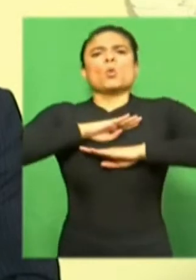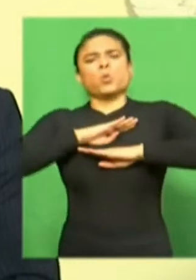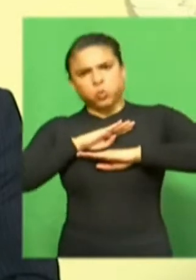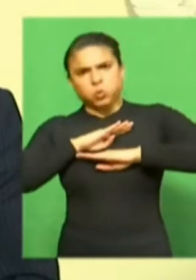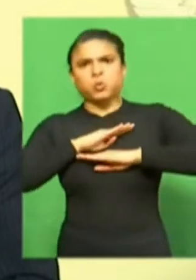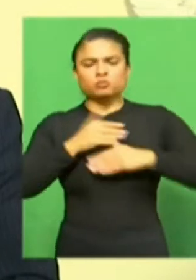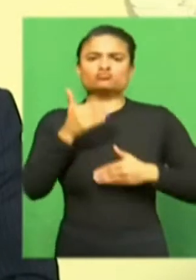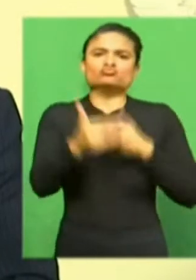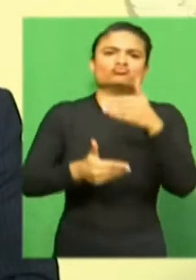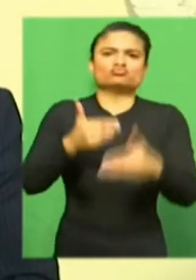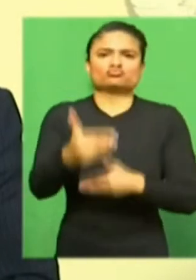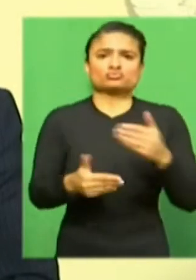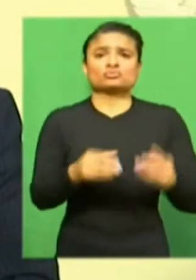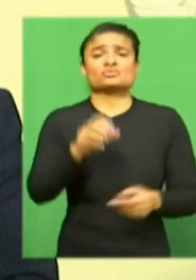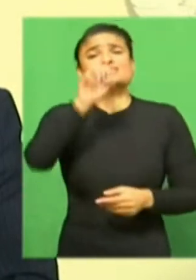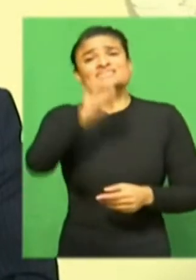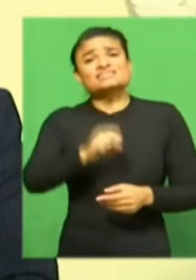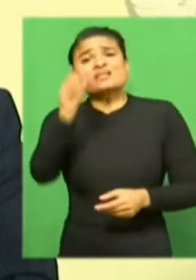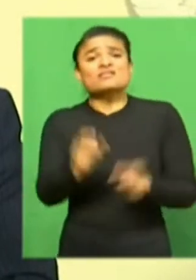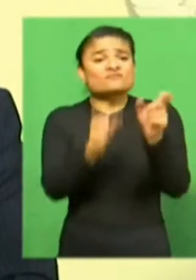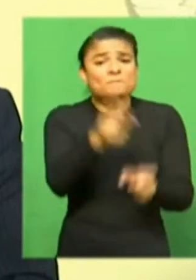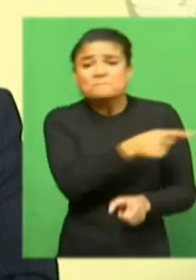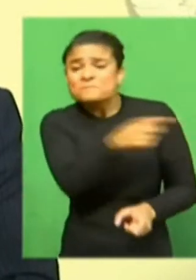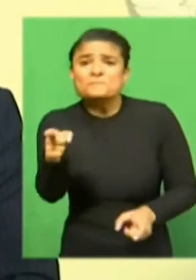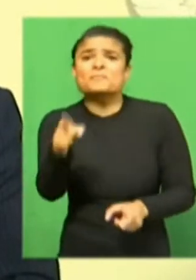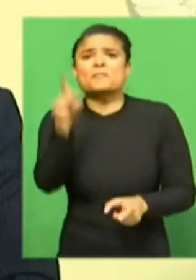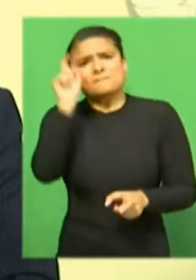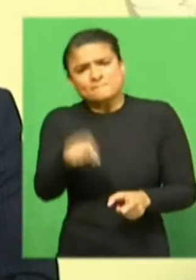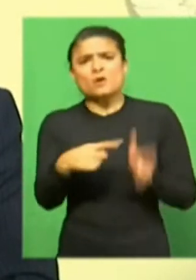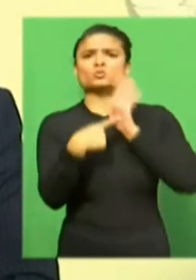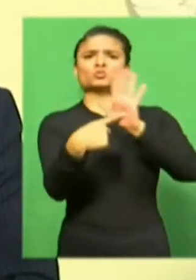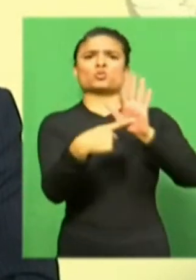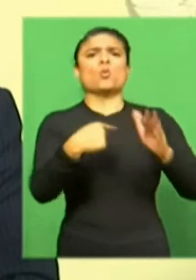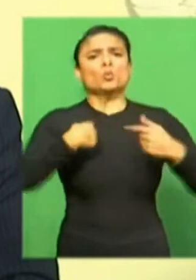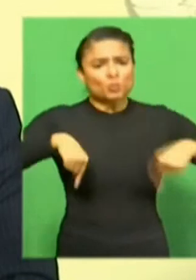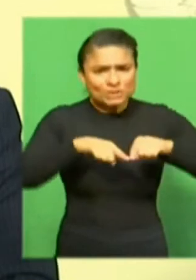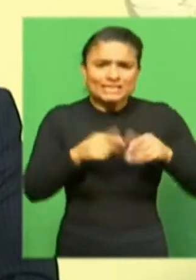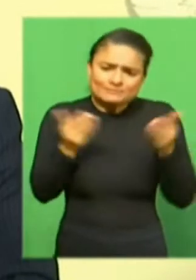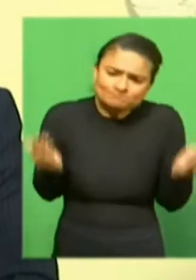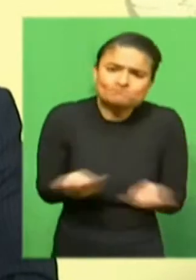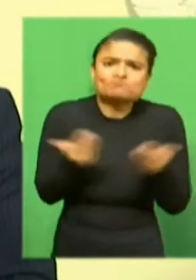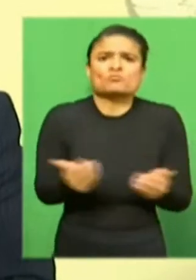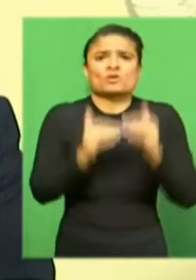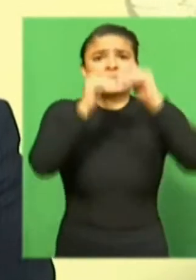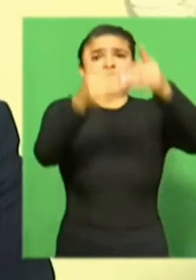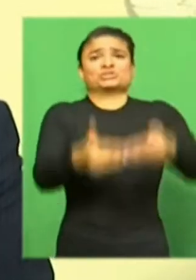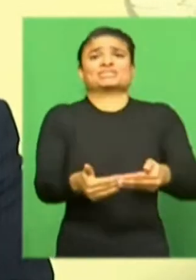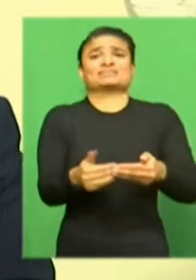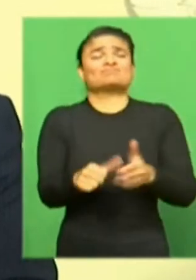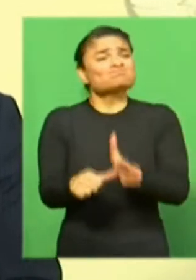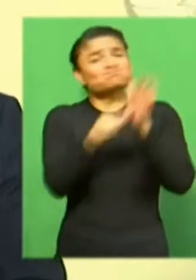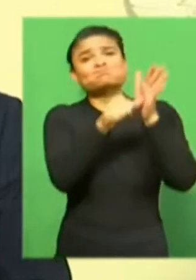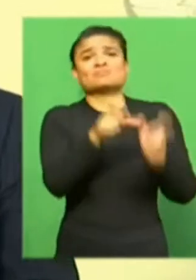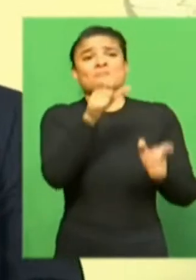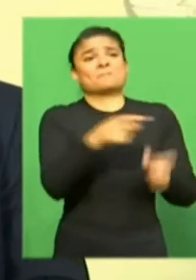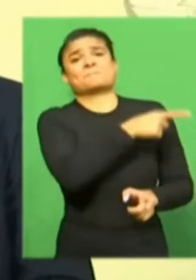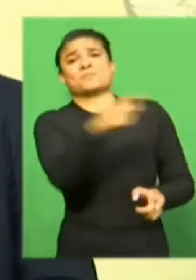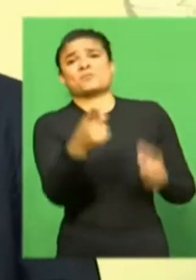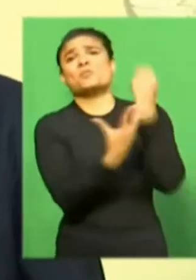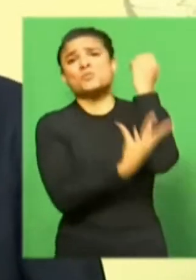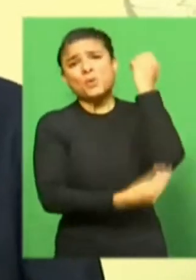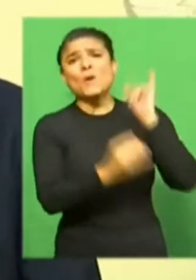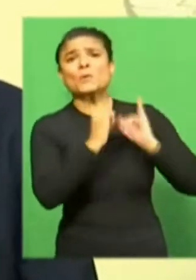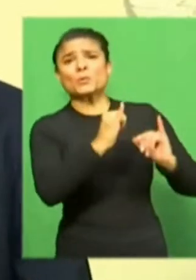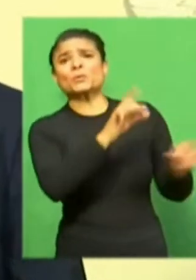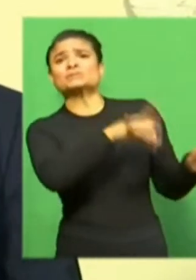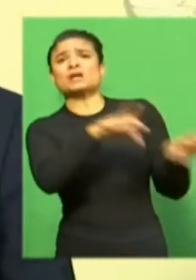for those who live in poverty, in addition to the food relief